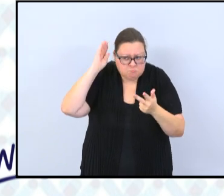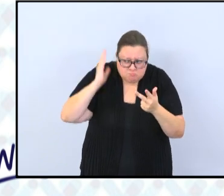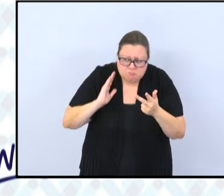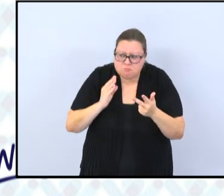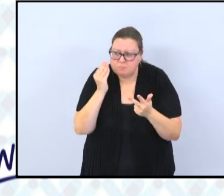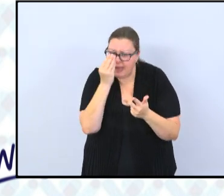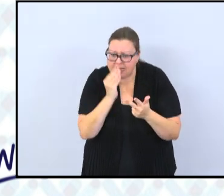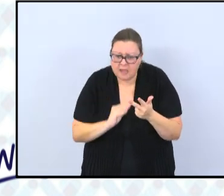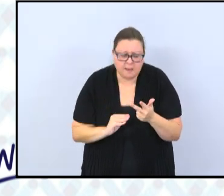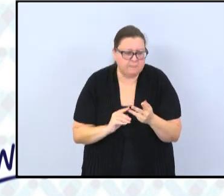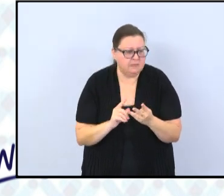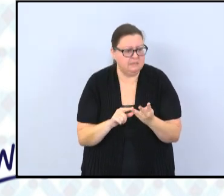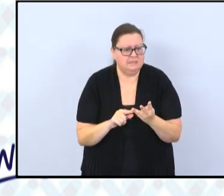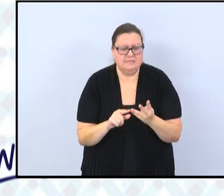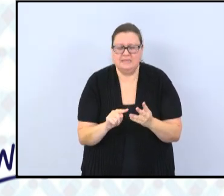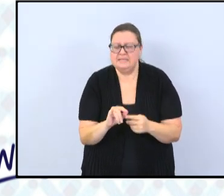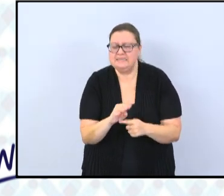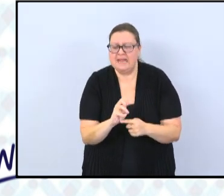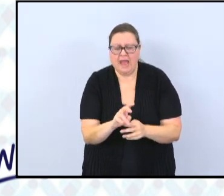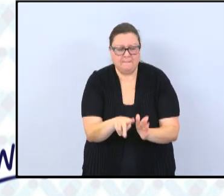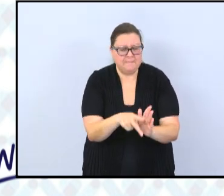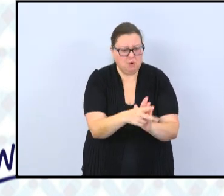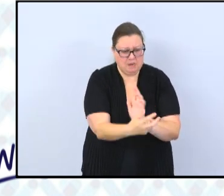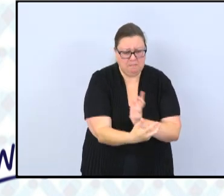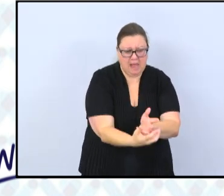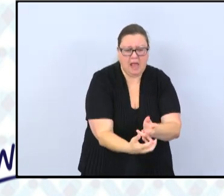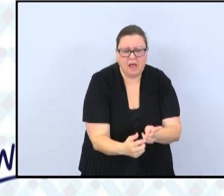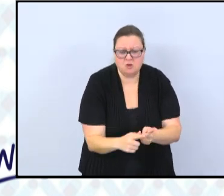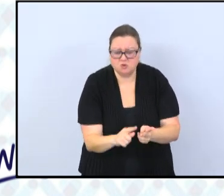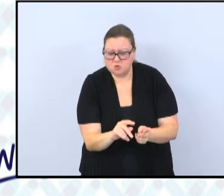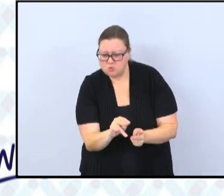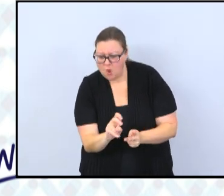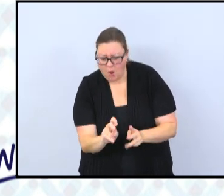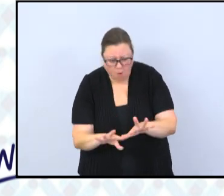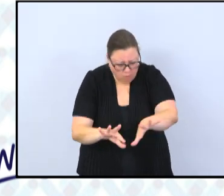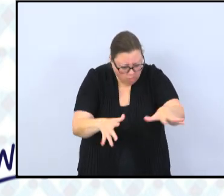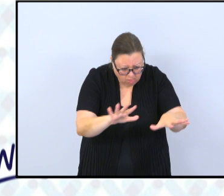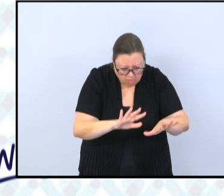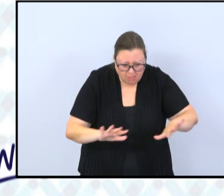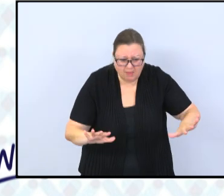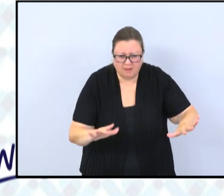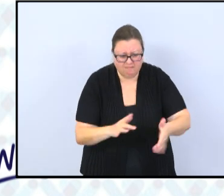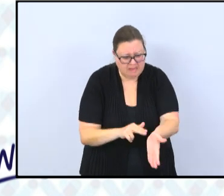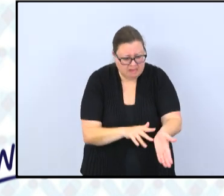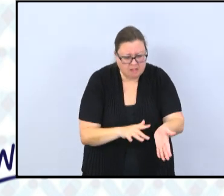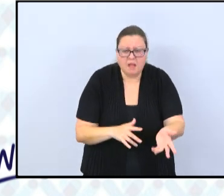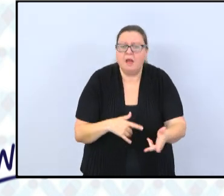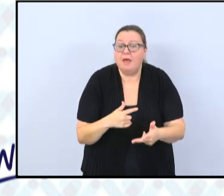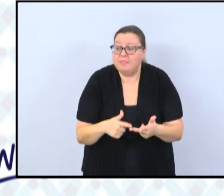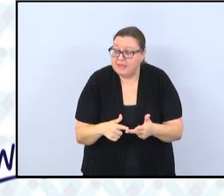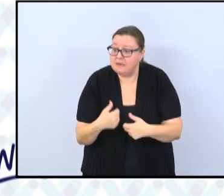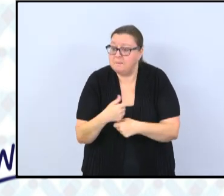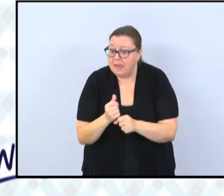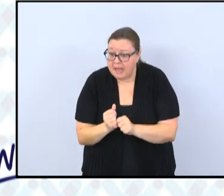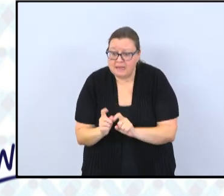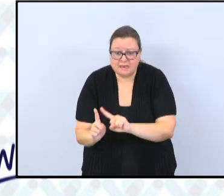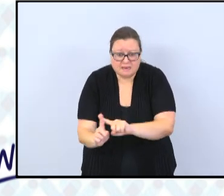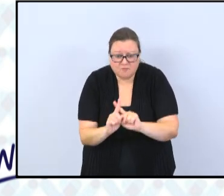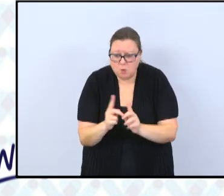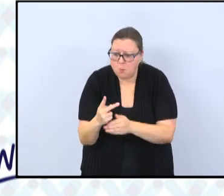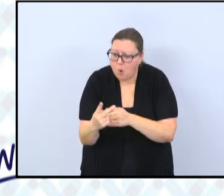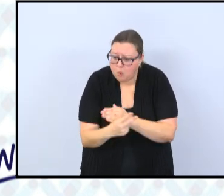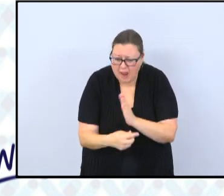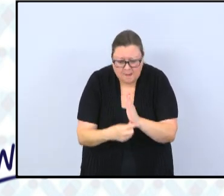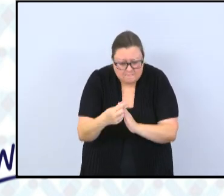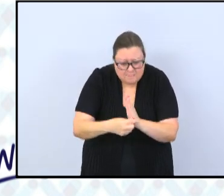tone, develop original artwork, and even craft marketing plans that included posters and programs for a specific play. Our